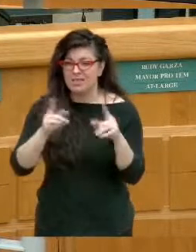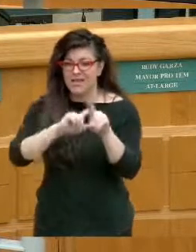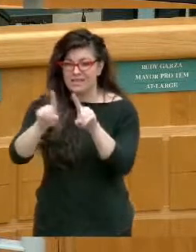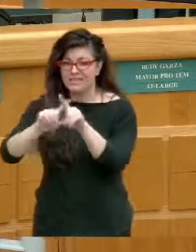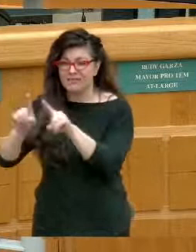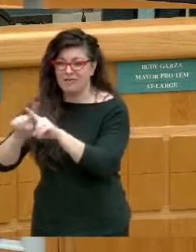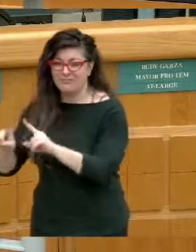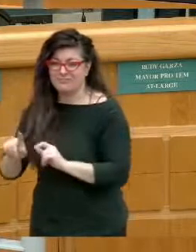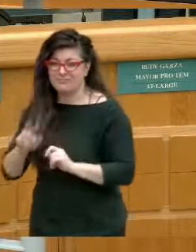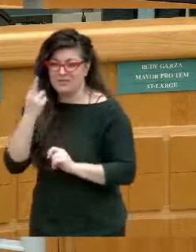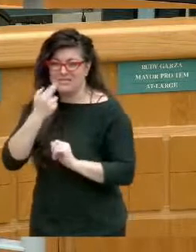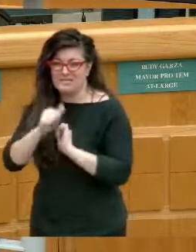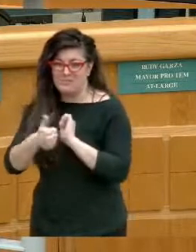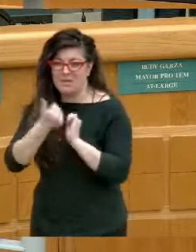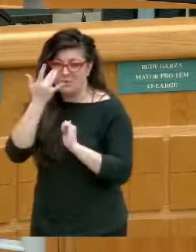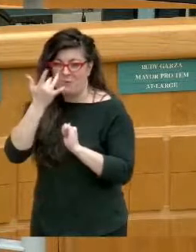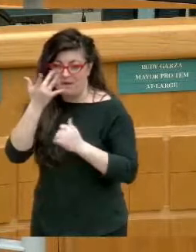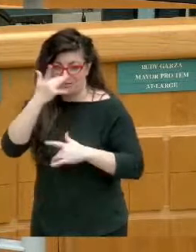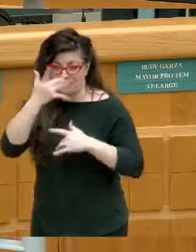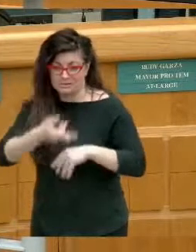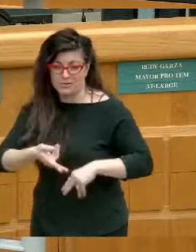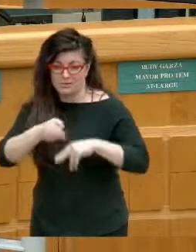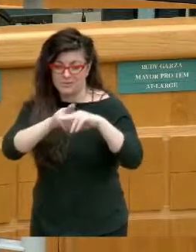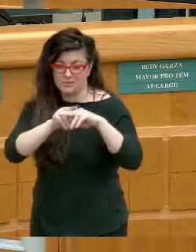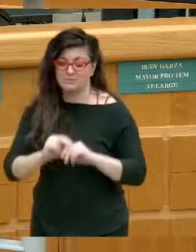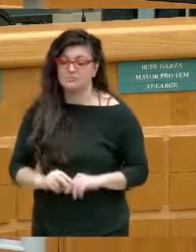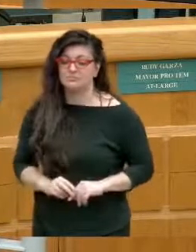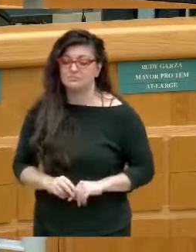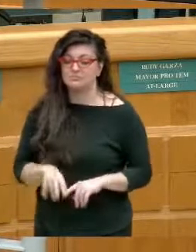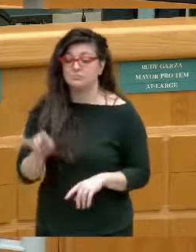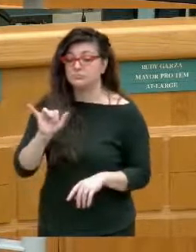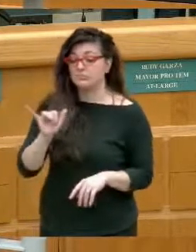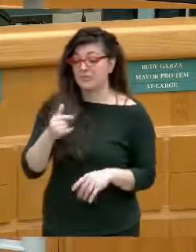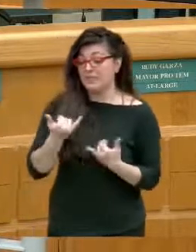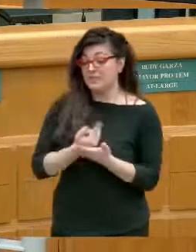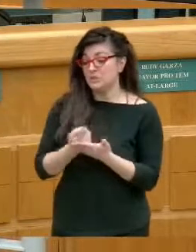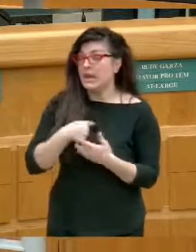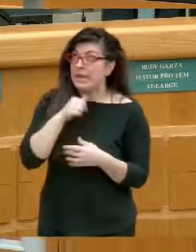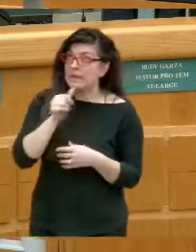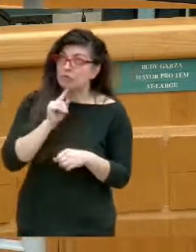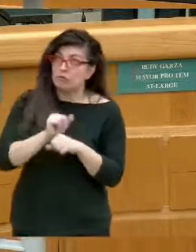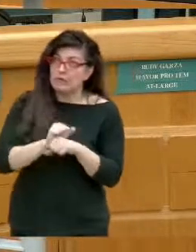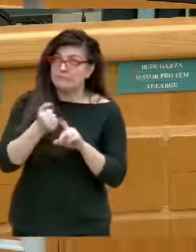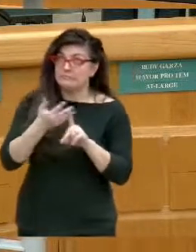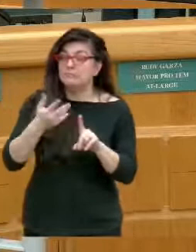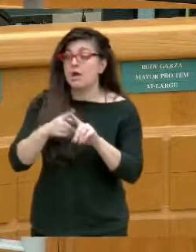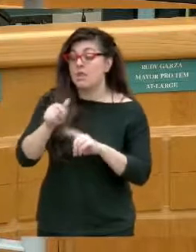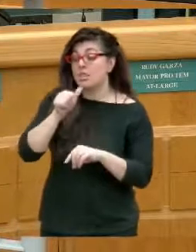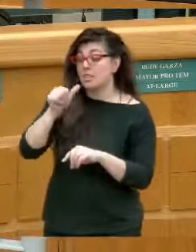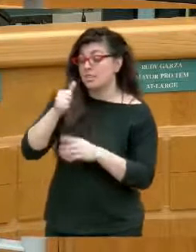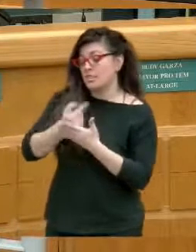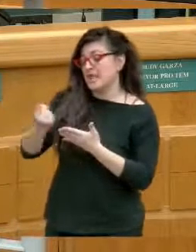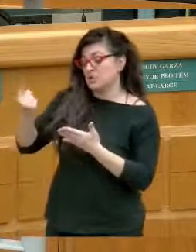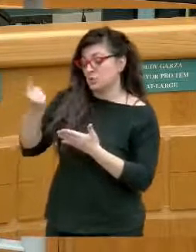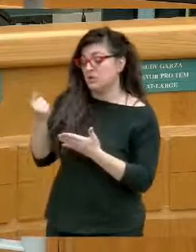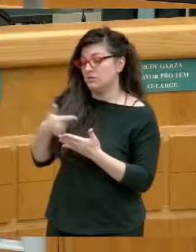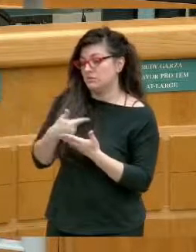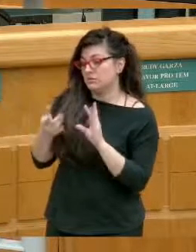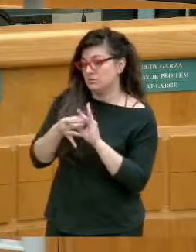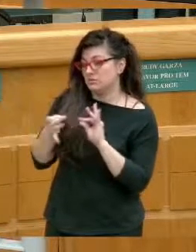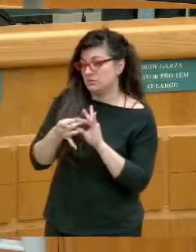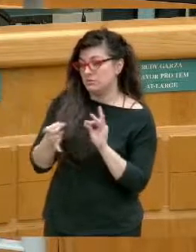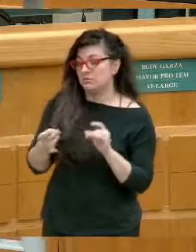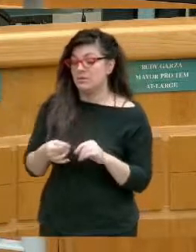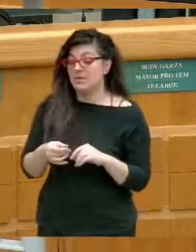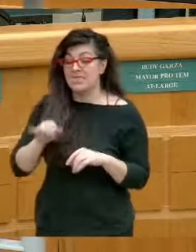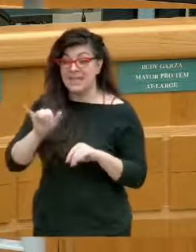place. Also, I didn't emphasize it this week, but previously I did emphasize that about halfway through the